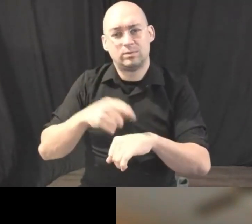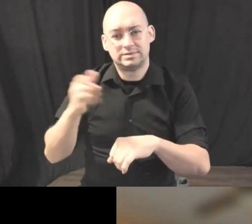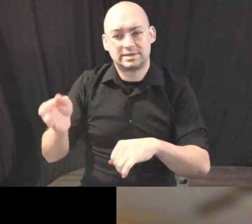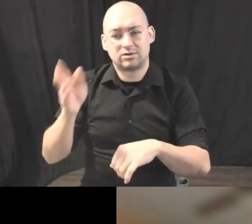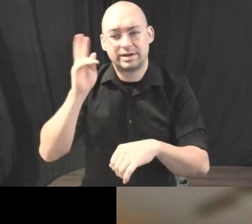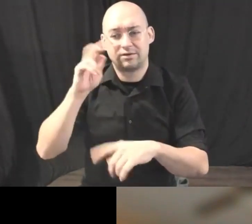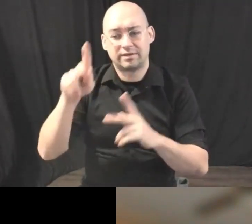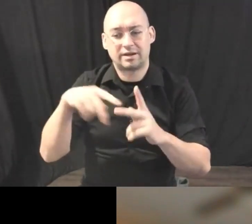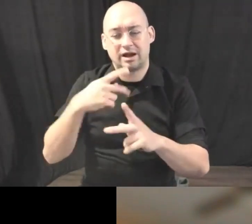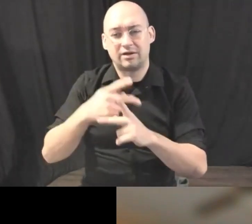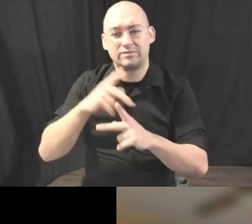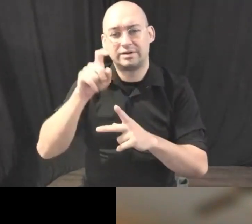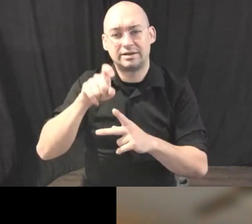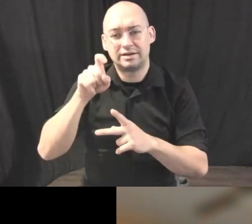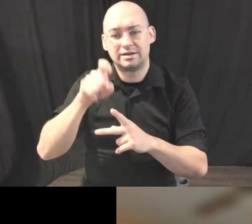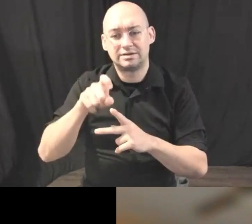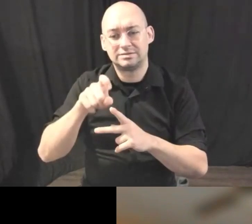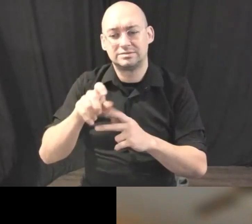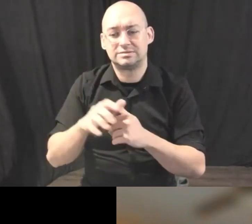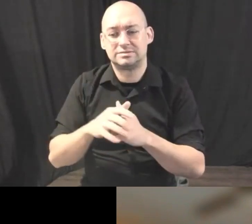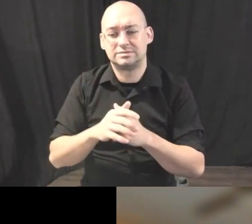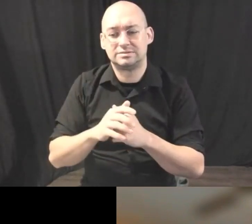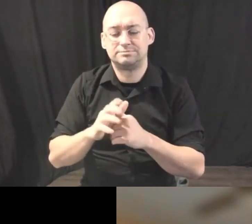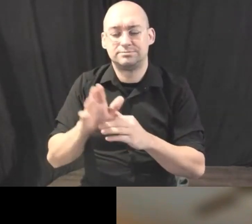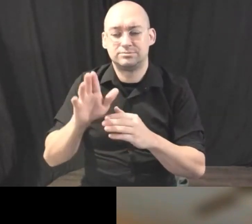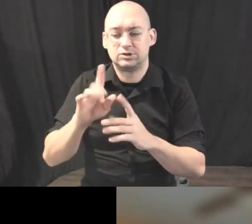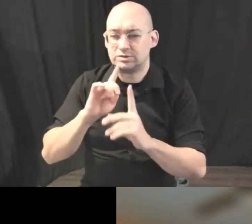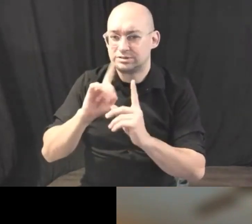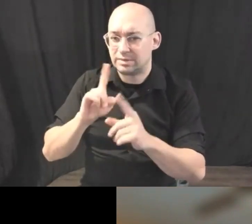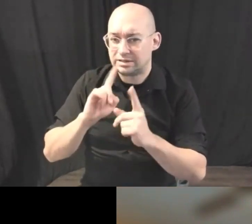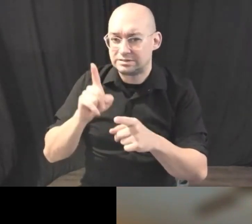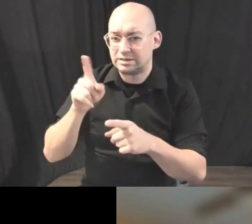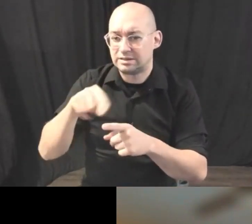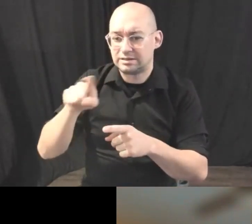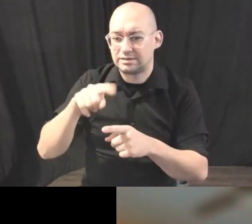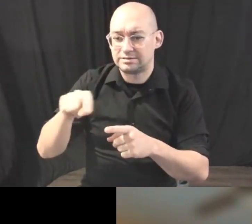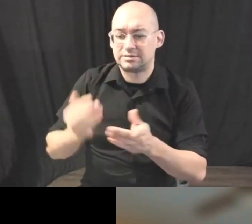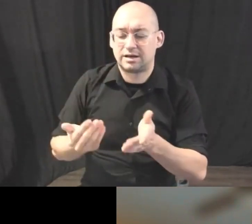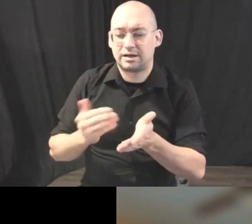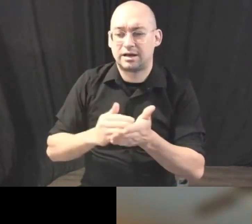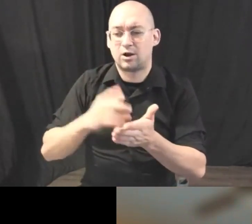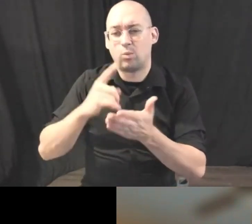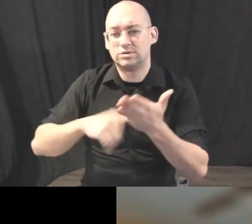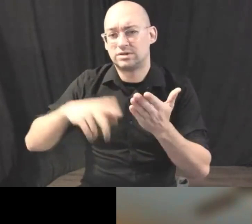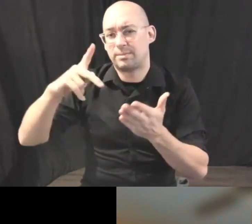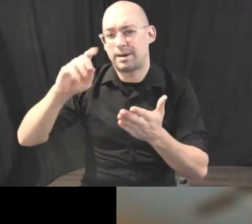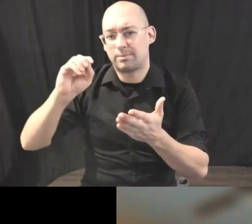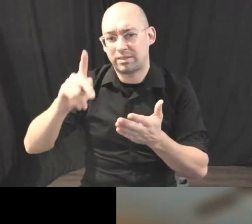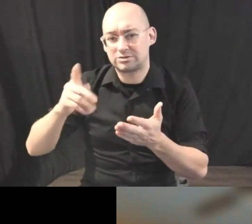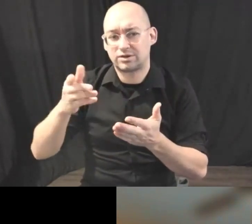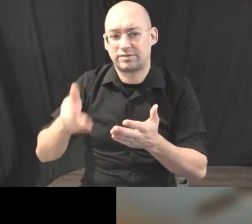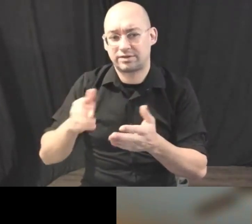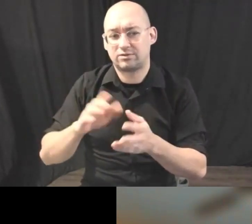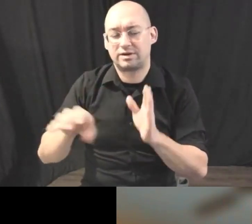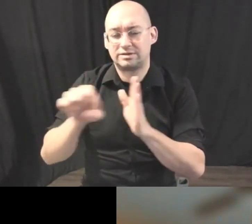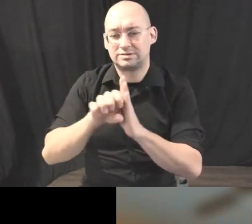up, and again, how quick were we able to respond to those. But again, what is the population there? And so, for example, I